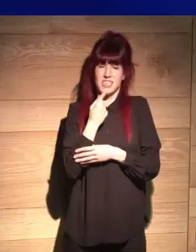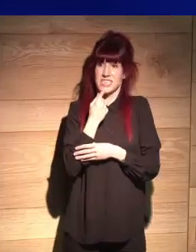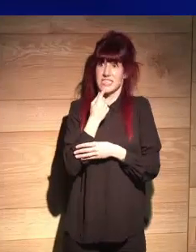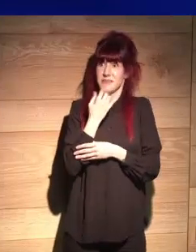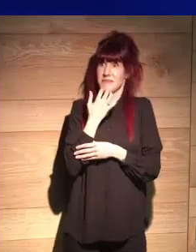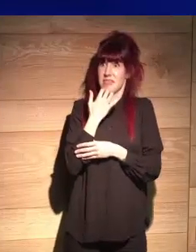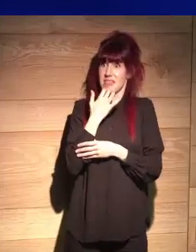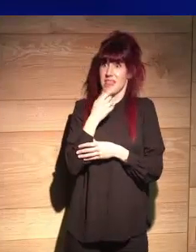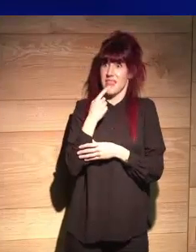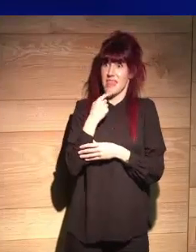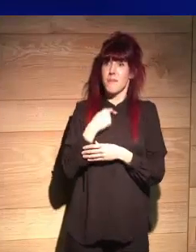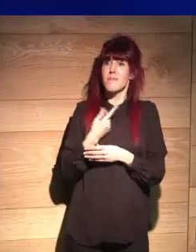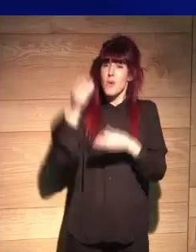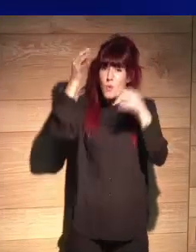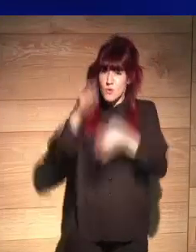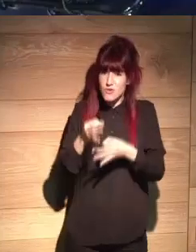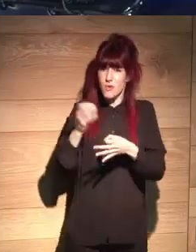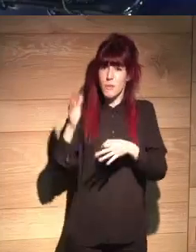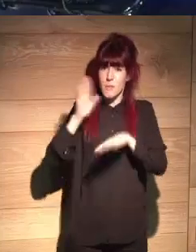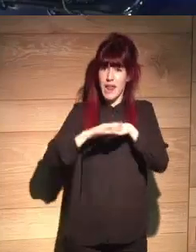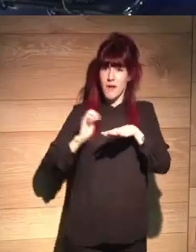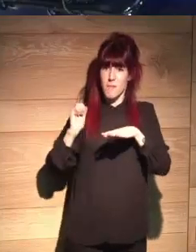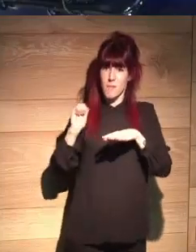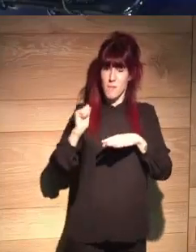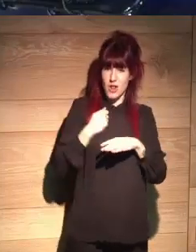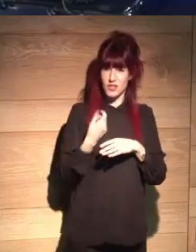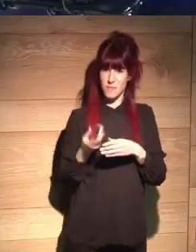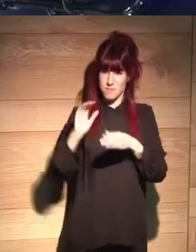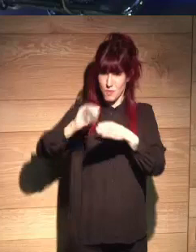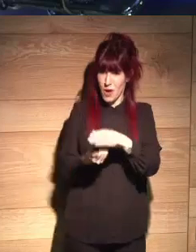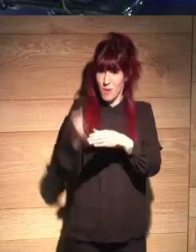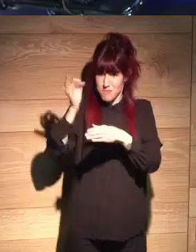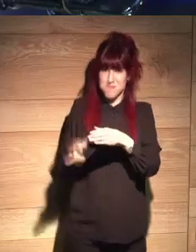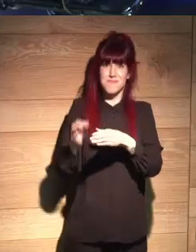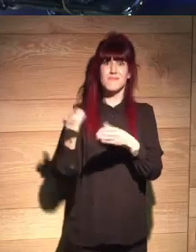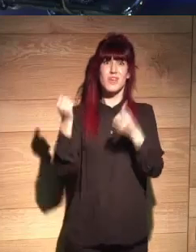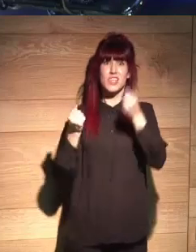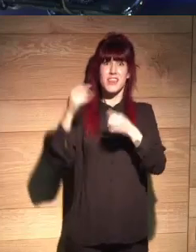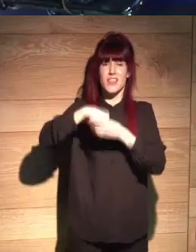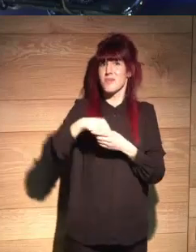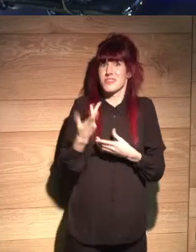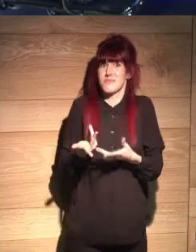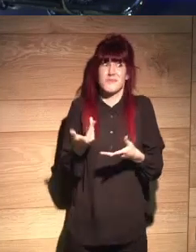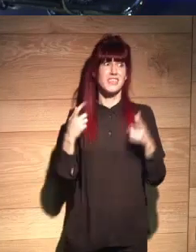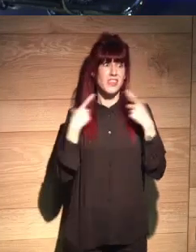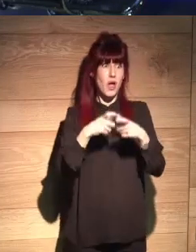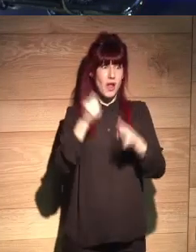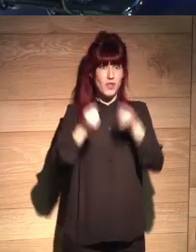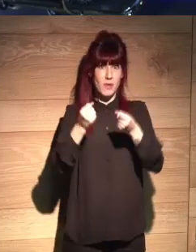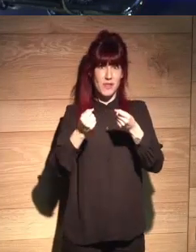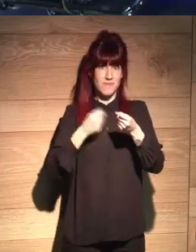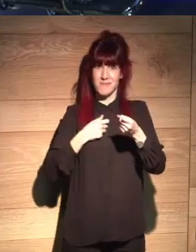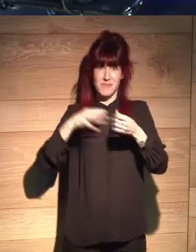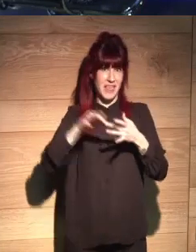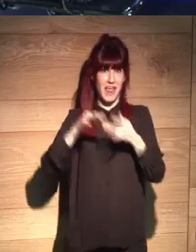car. If I had a model of car for a place for my bag, it would be fantastic. Maybe in the sector of the automotive led mainly